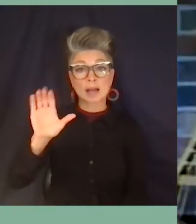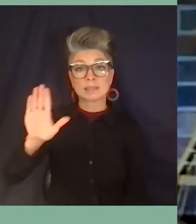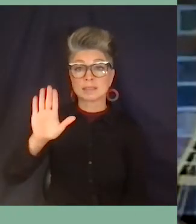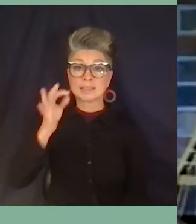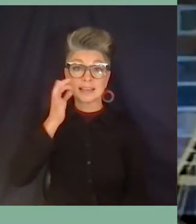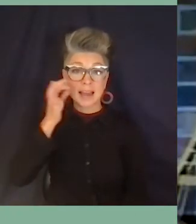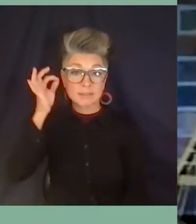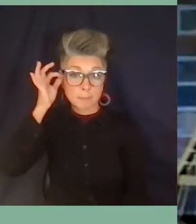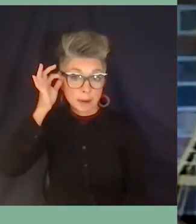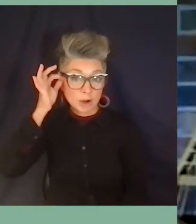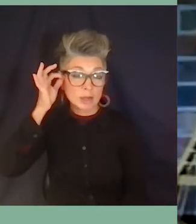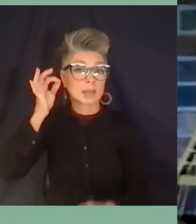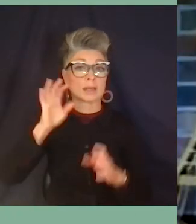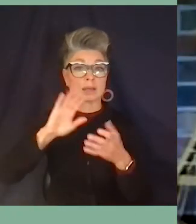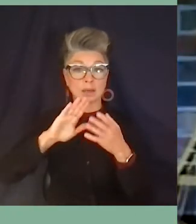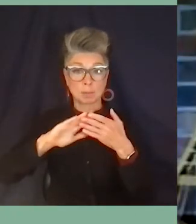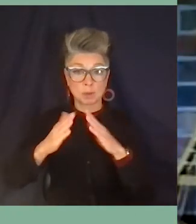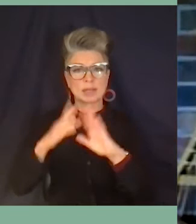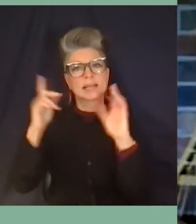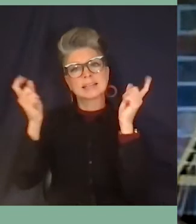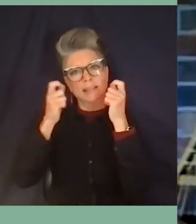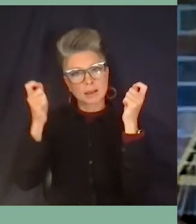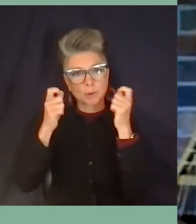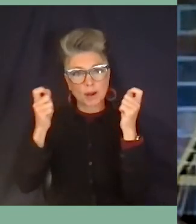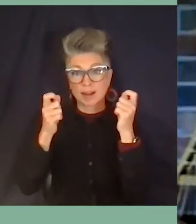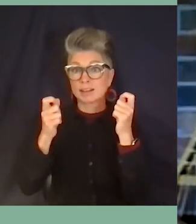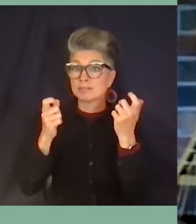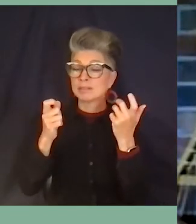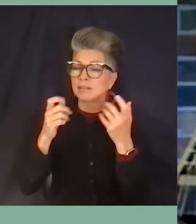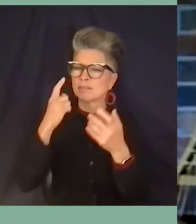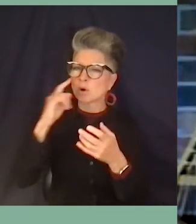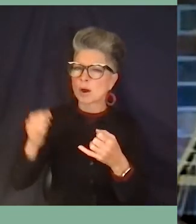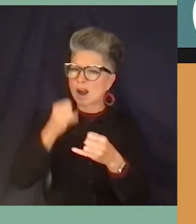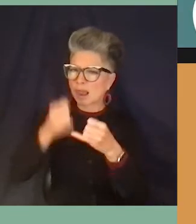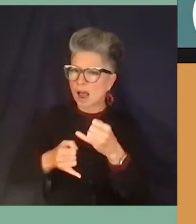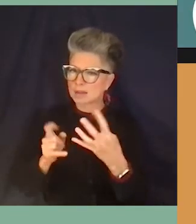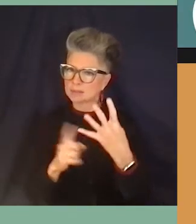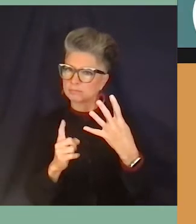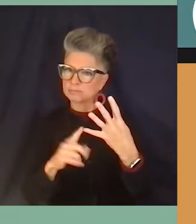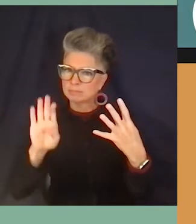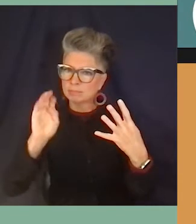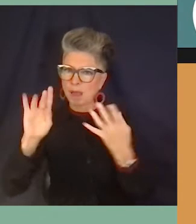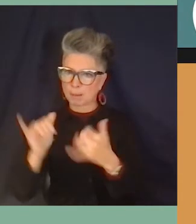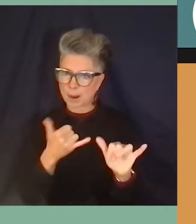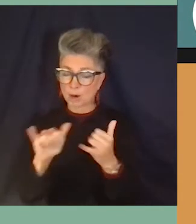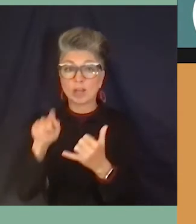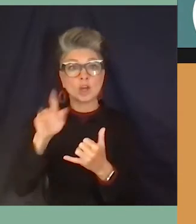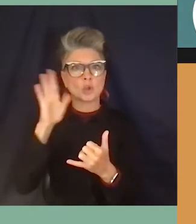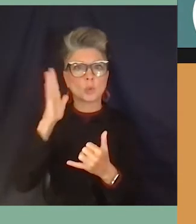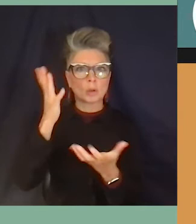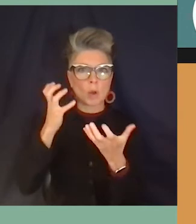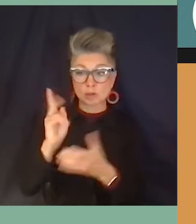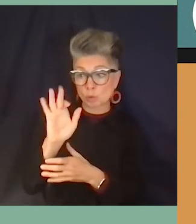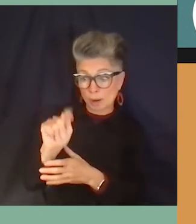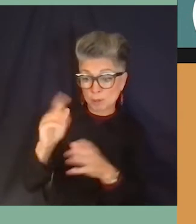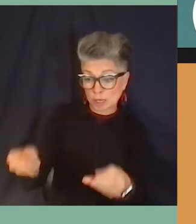Wisconsin's Native American community is celebrated at our last block party. You'll want to get out the dream catcher